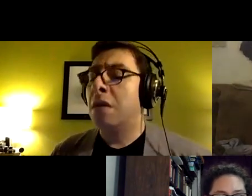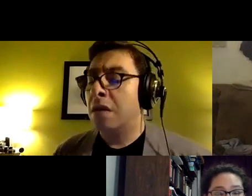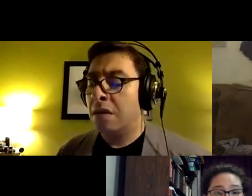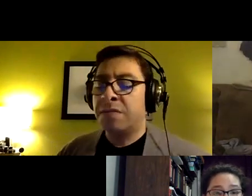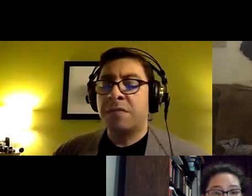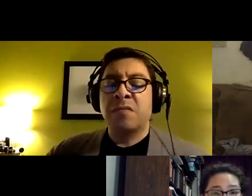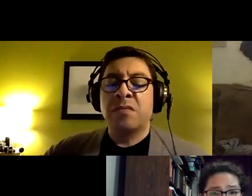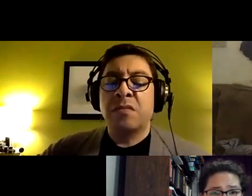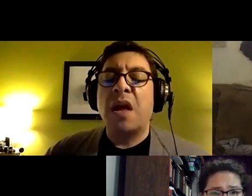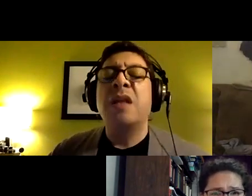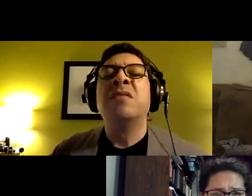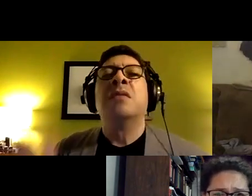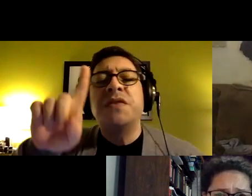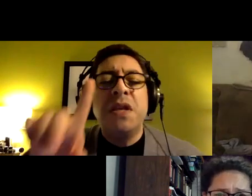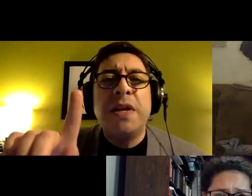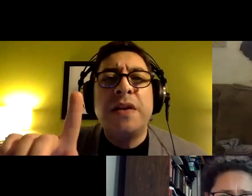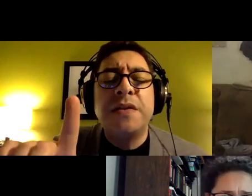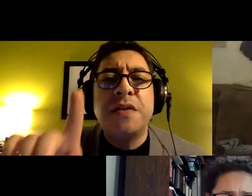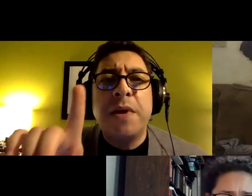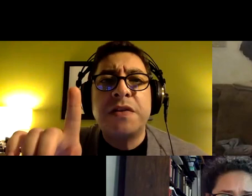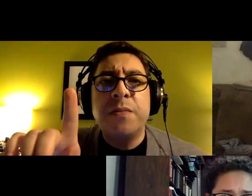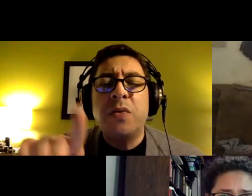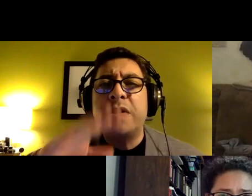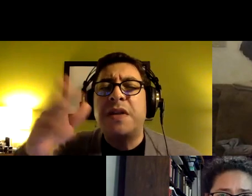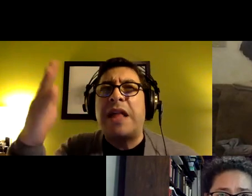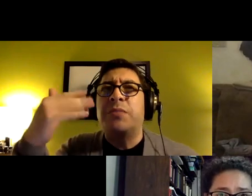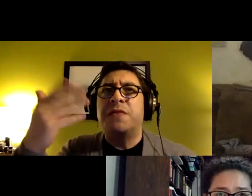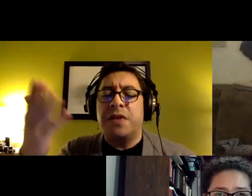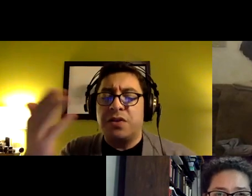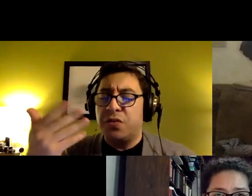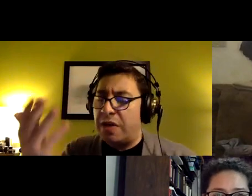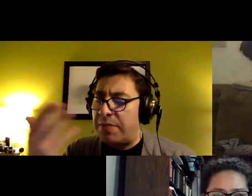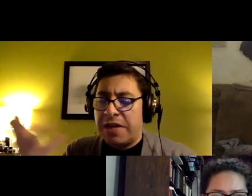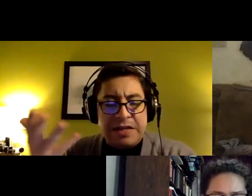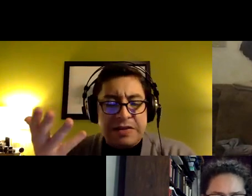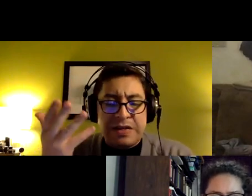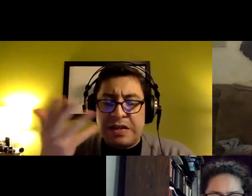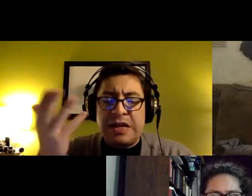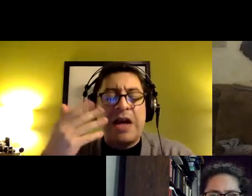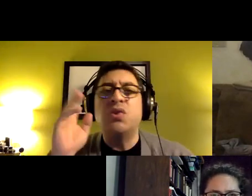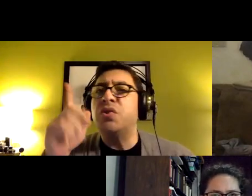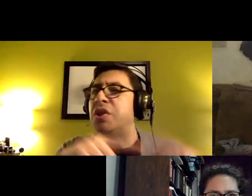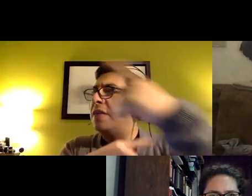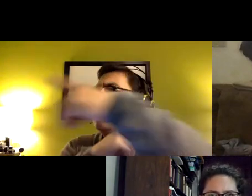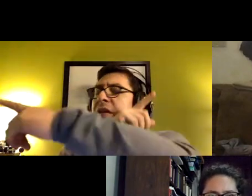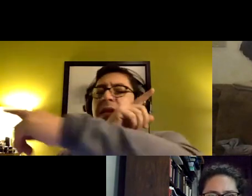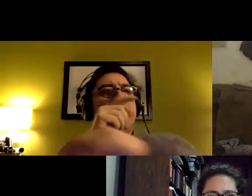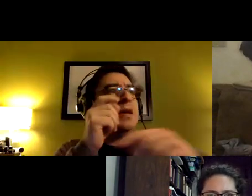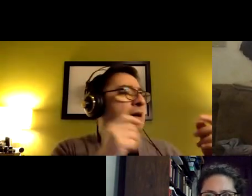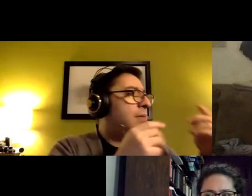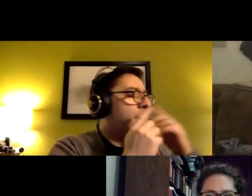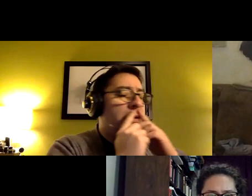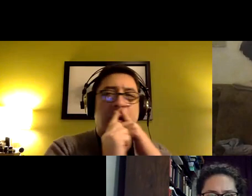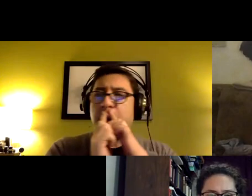everything. And then... Does anybody else smell smoke? There's an atmosphere to it. I mean, I should go check